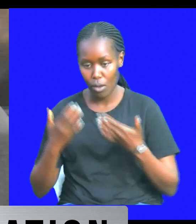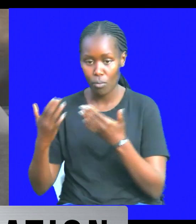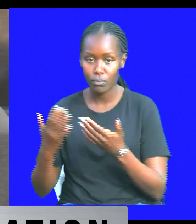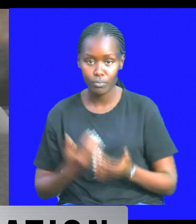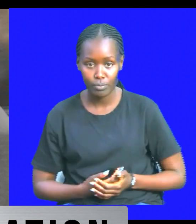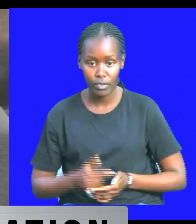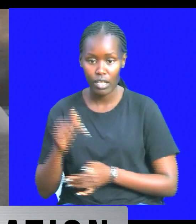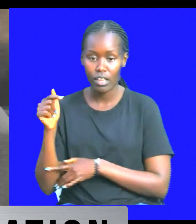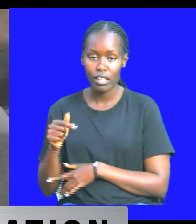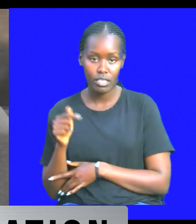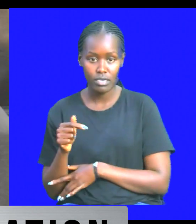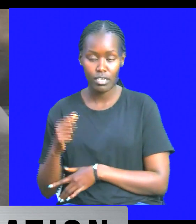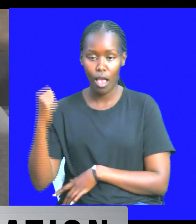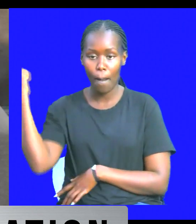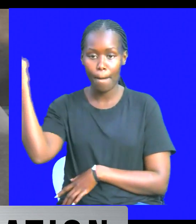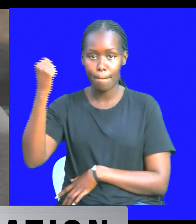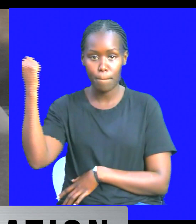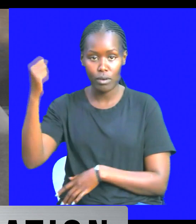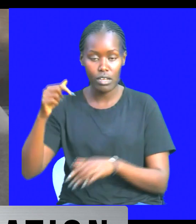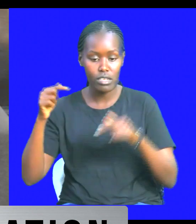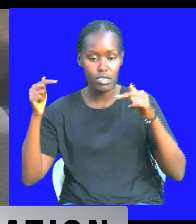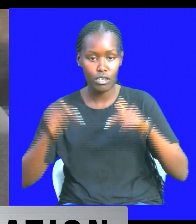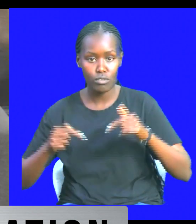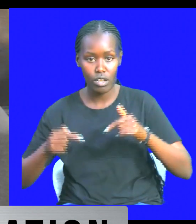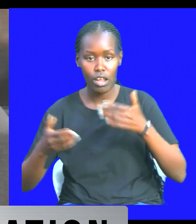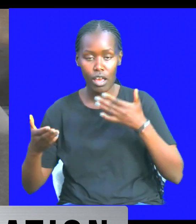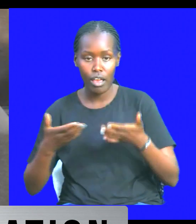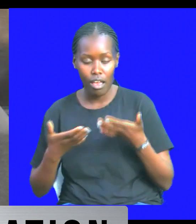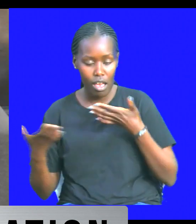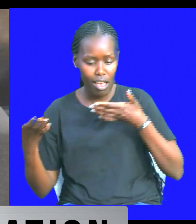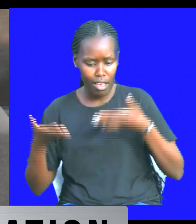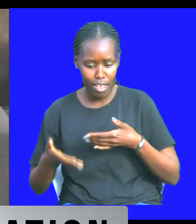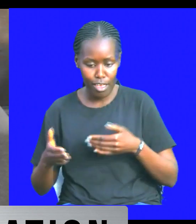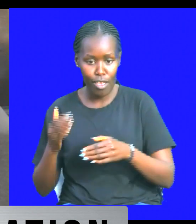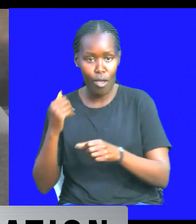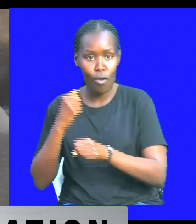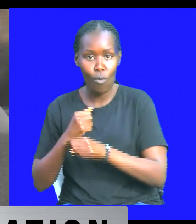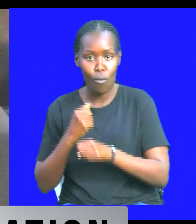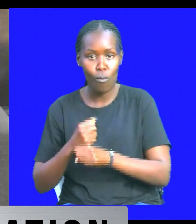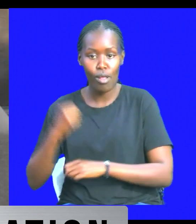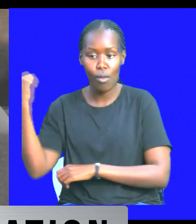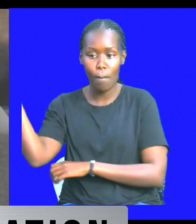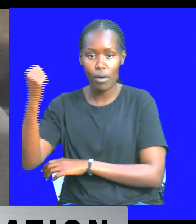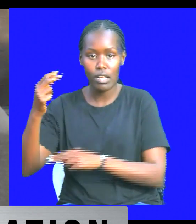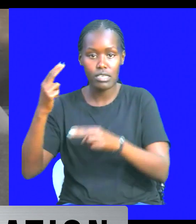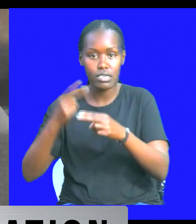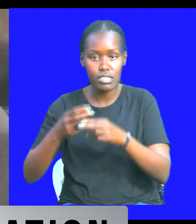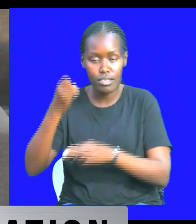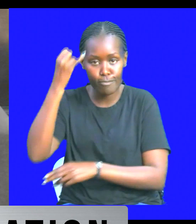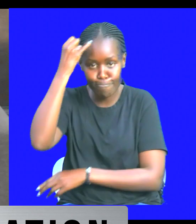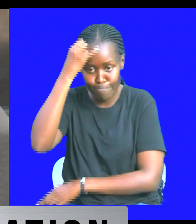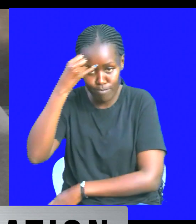welcome. This is Politics Today. Hapa tunachapa siasa. My name is JONAH